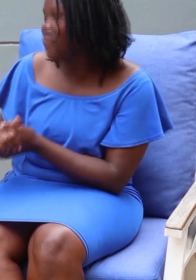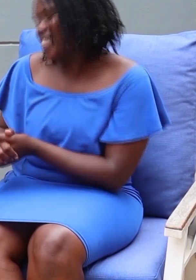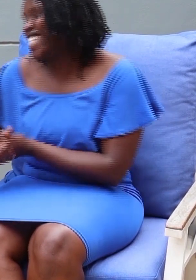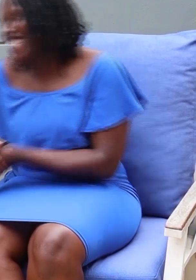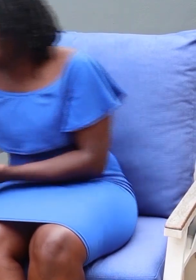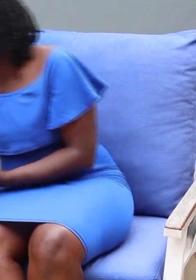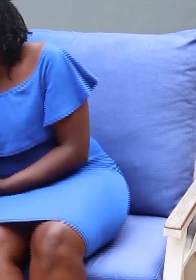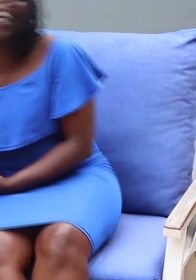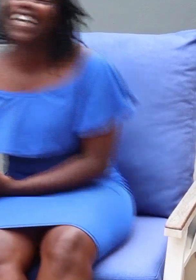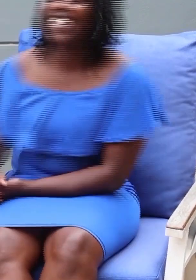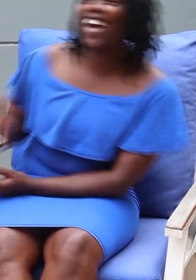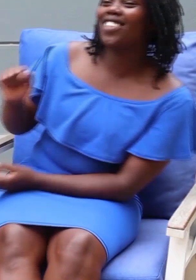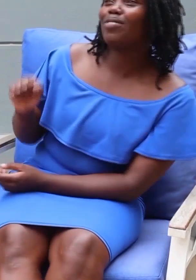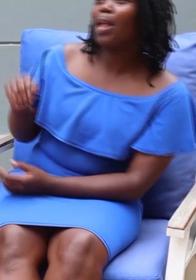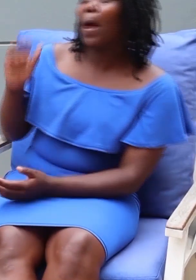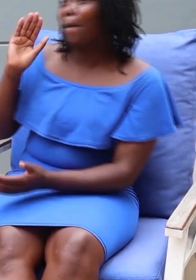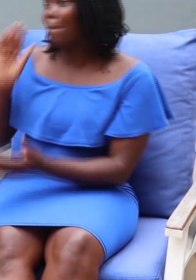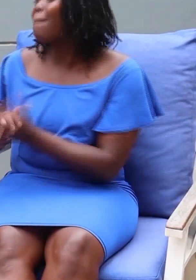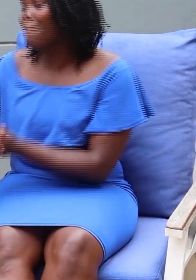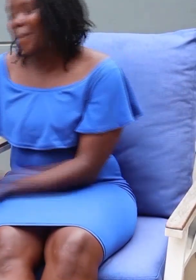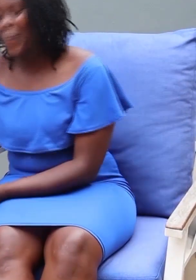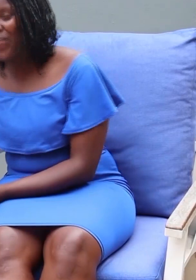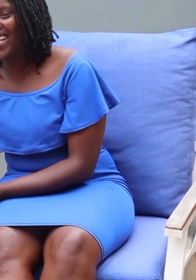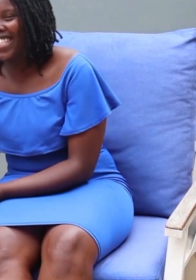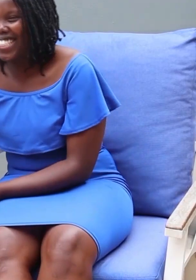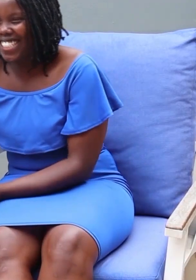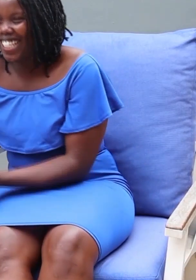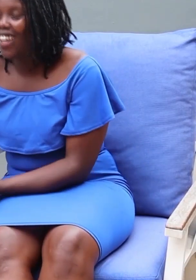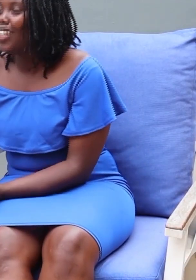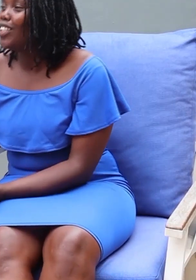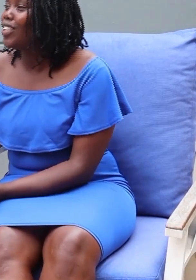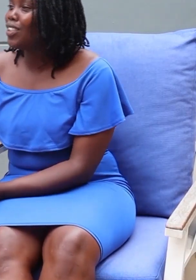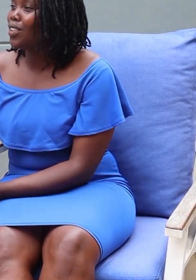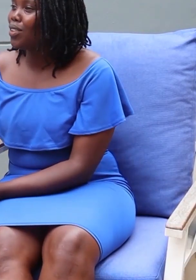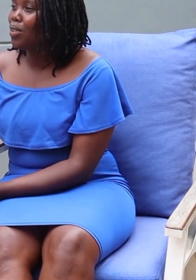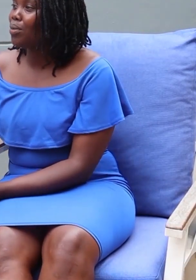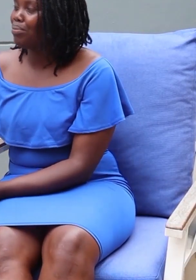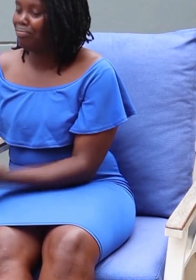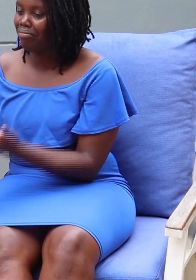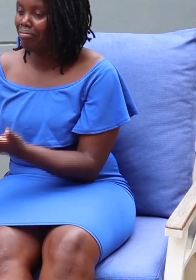Amen. Yeah. Amen.